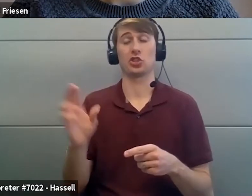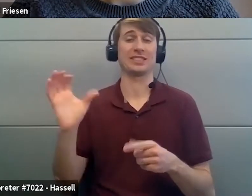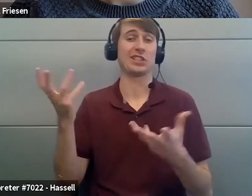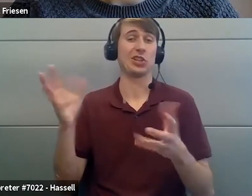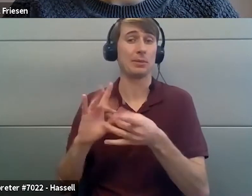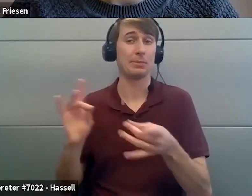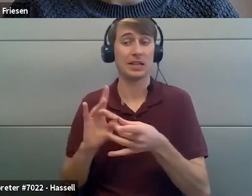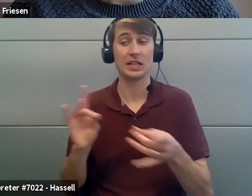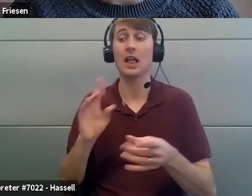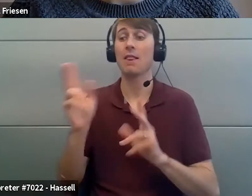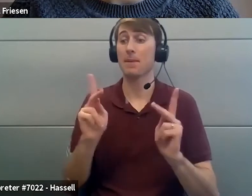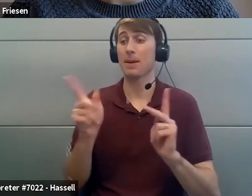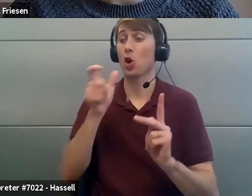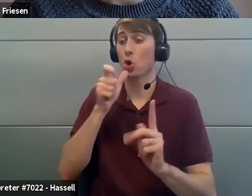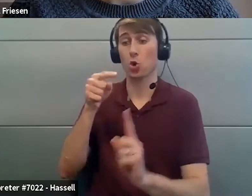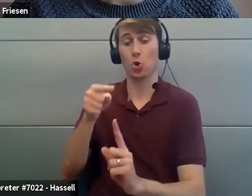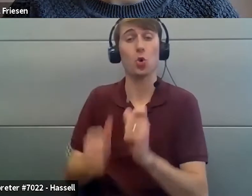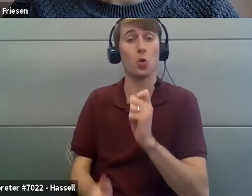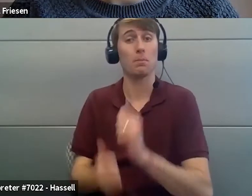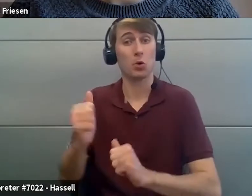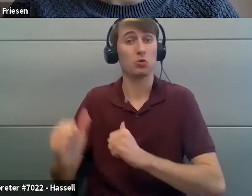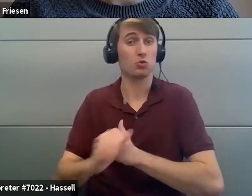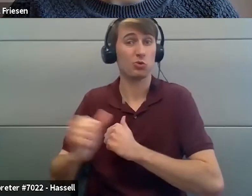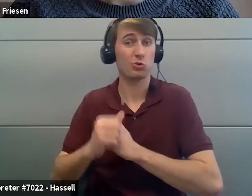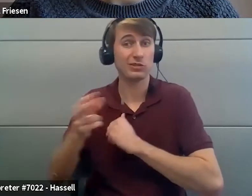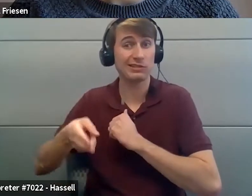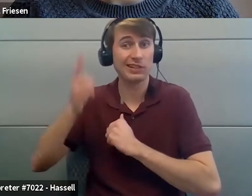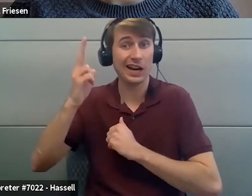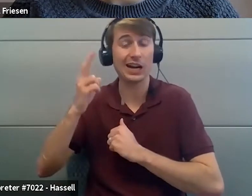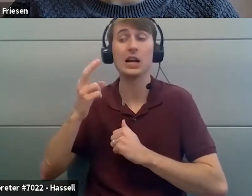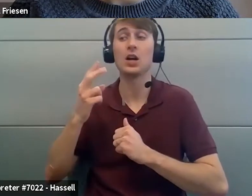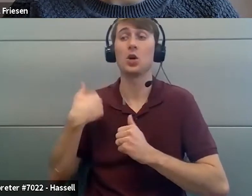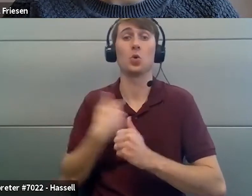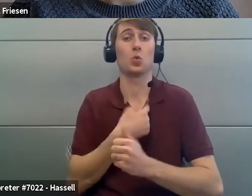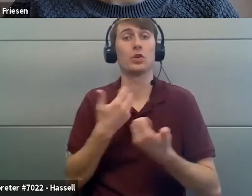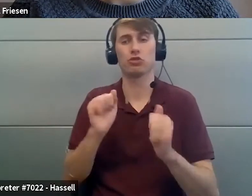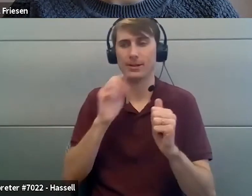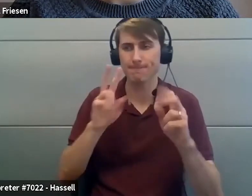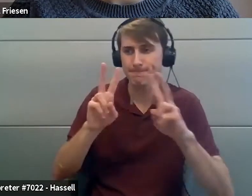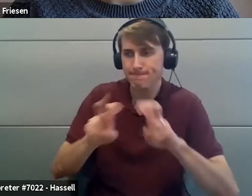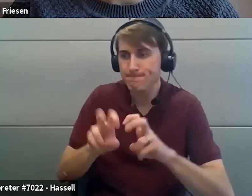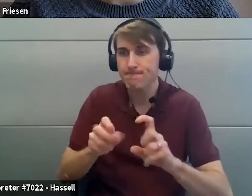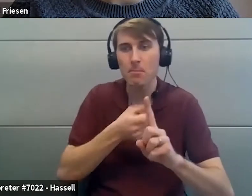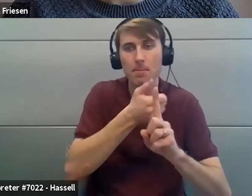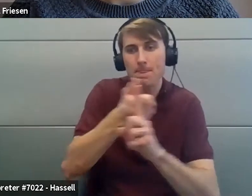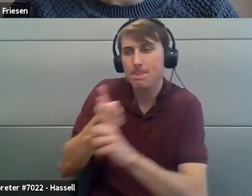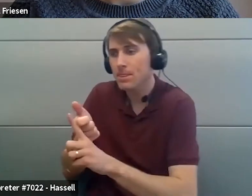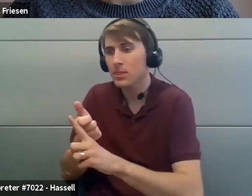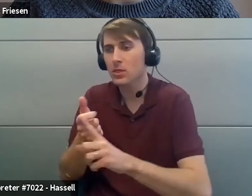make the most impact with this incredibly limited asset called the vaccine itself.